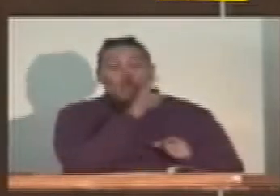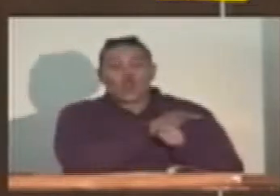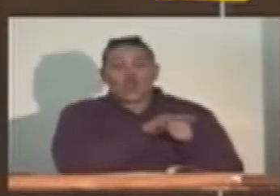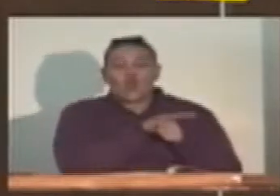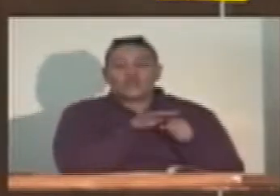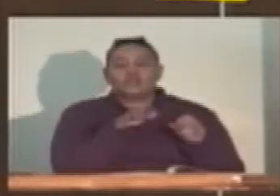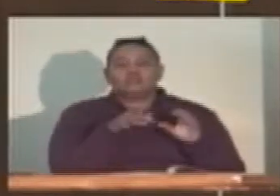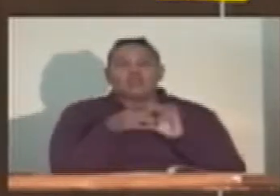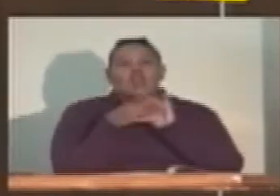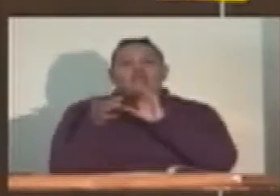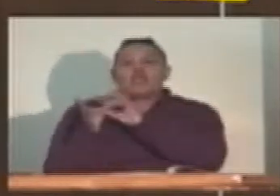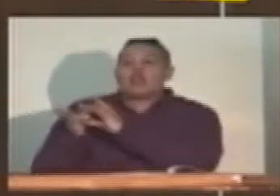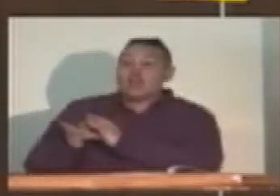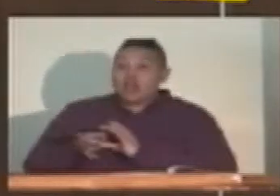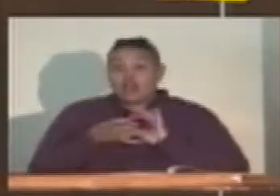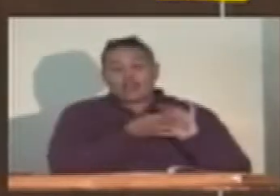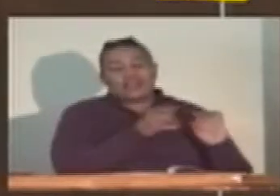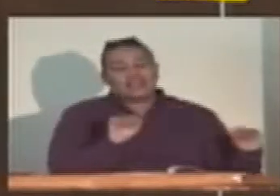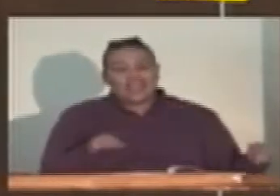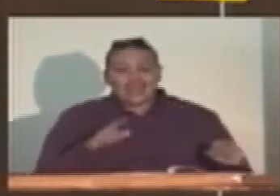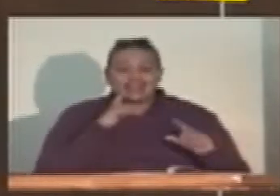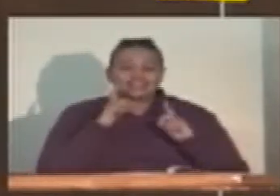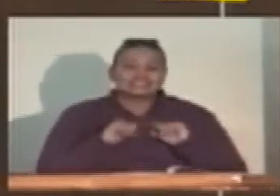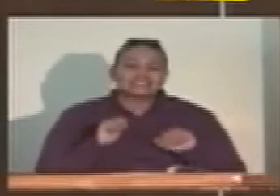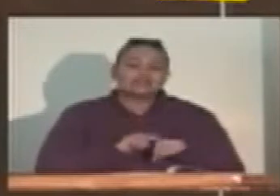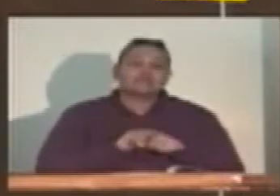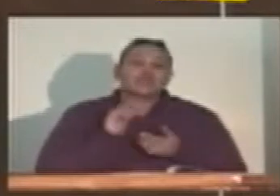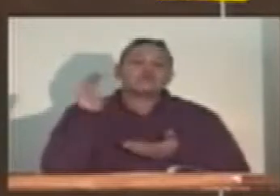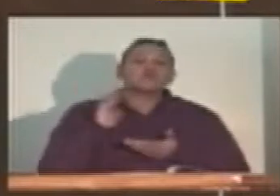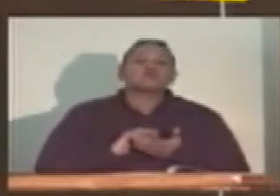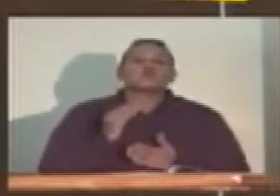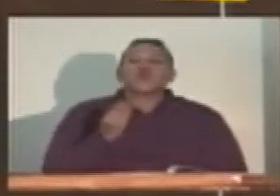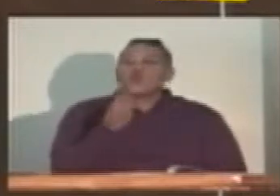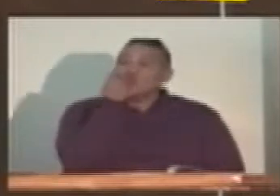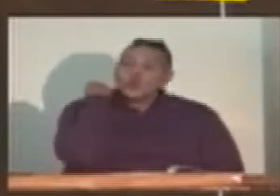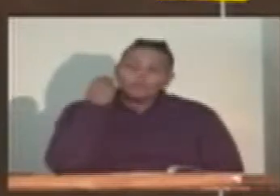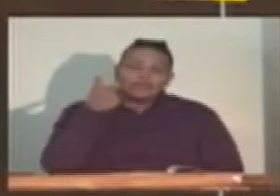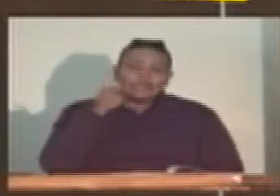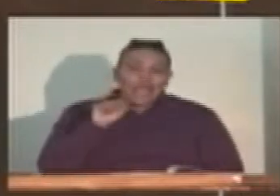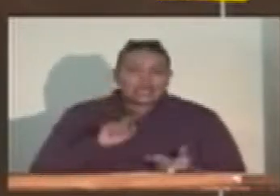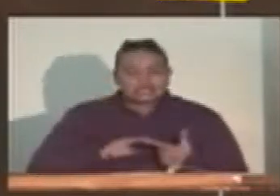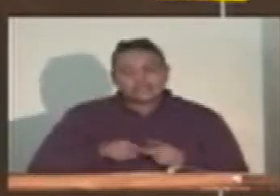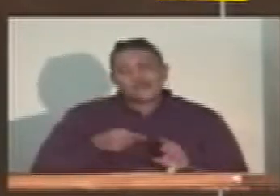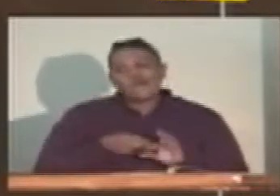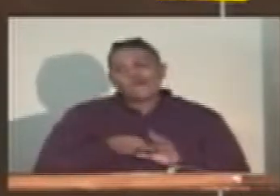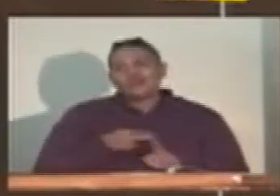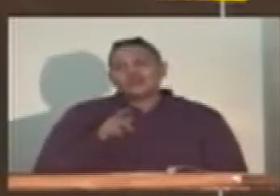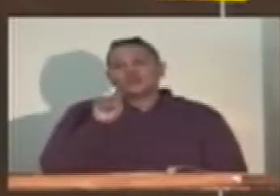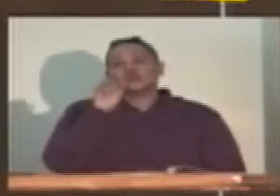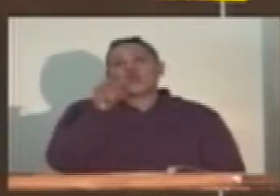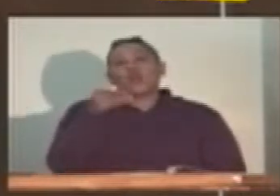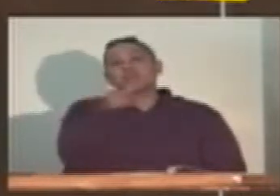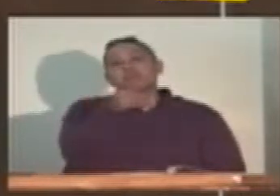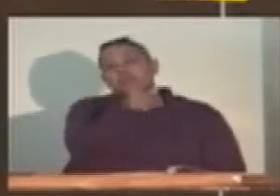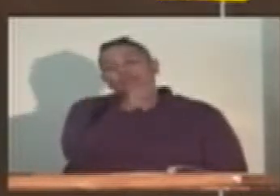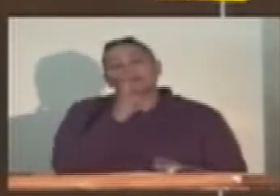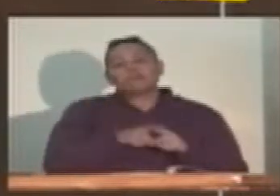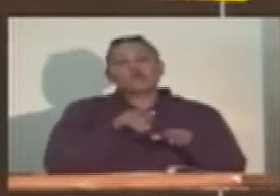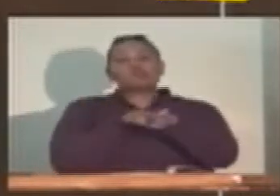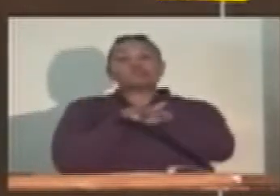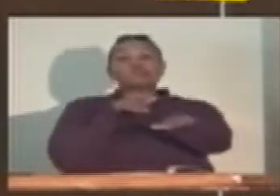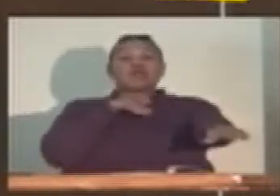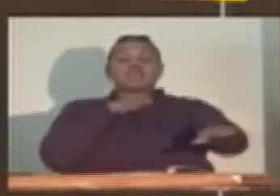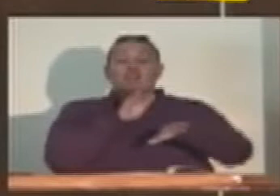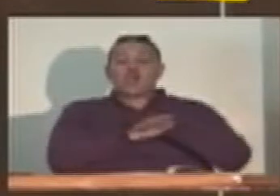location, and at the same time reduce the fuel consumption, toll costs, and infuriating traffic jam